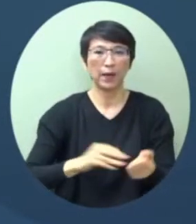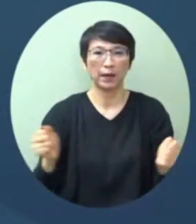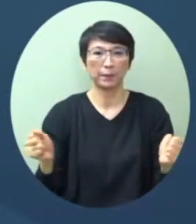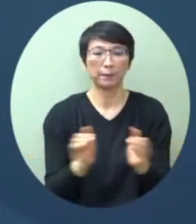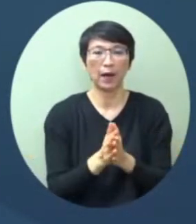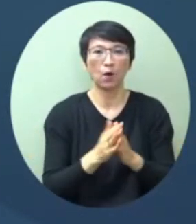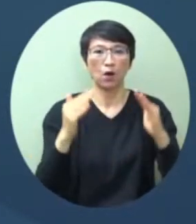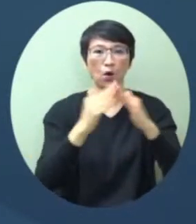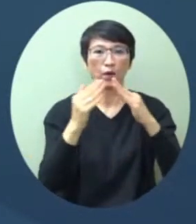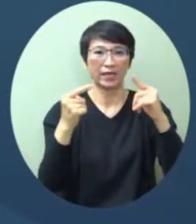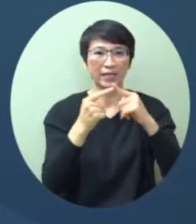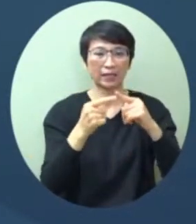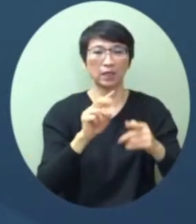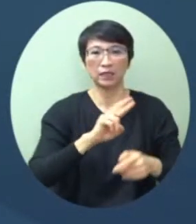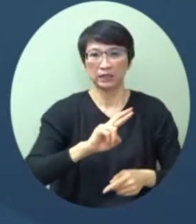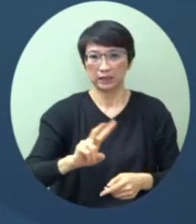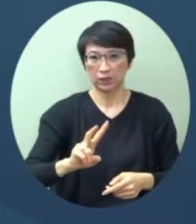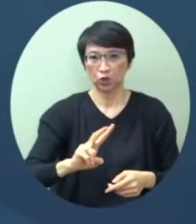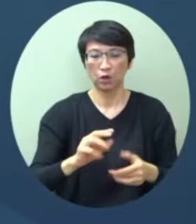CHP